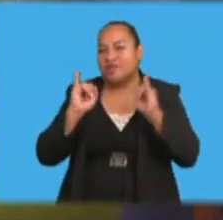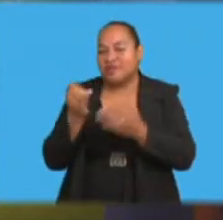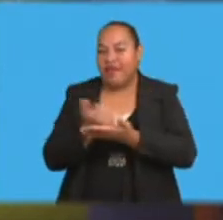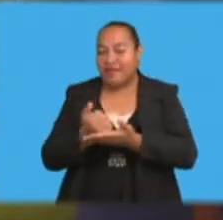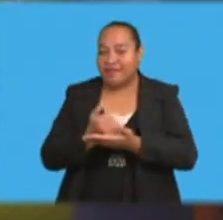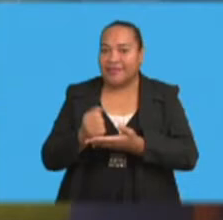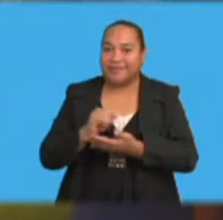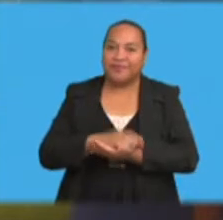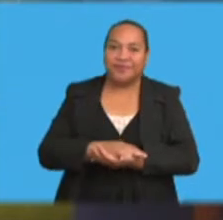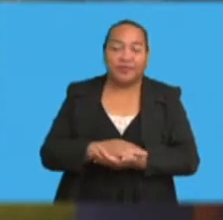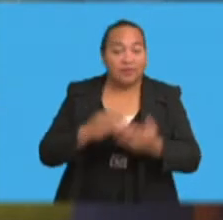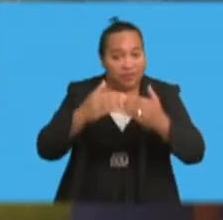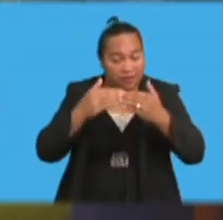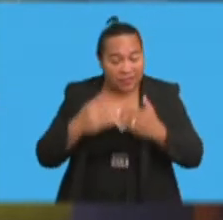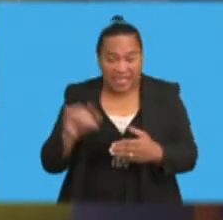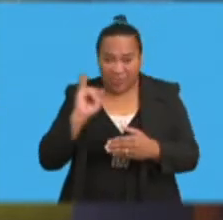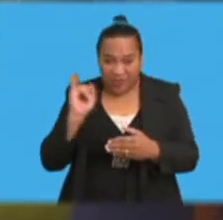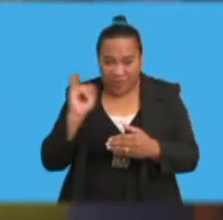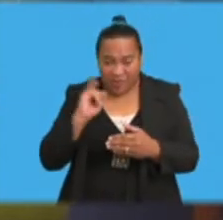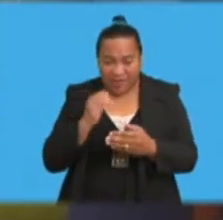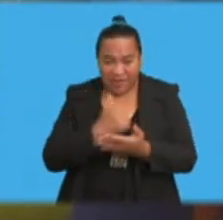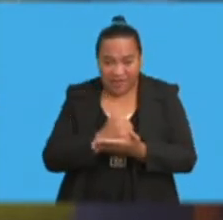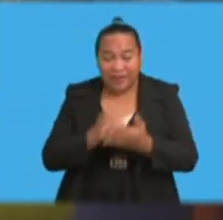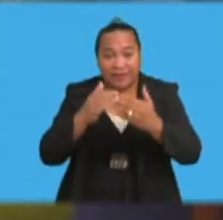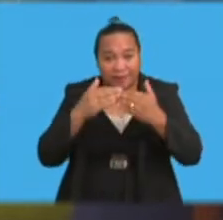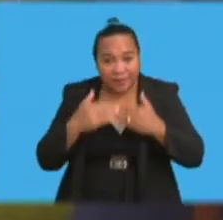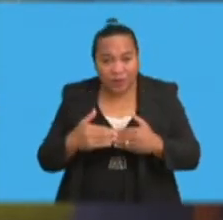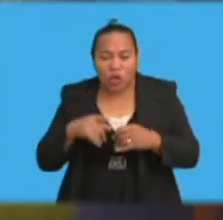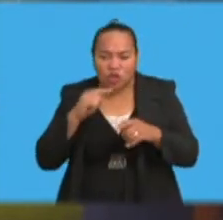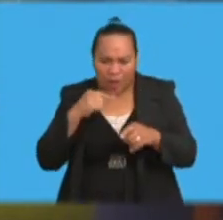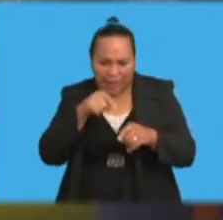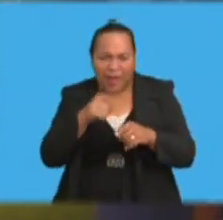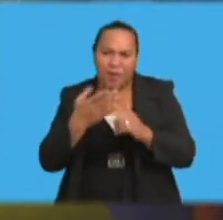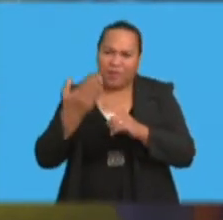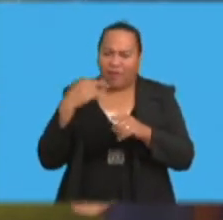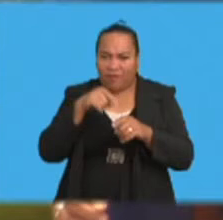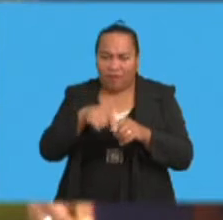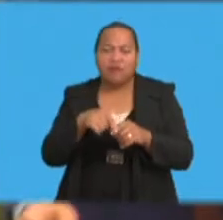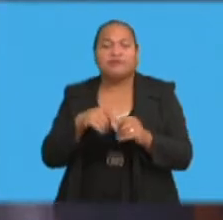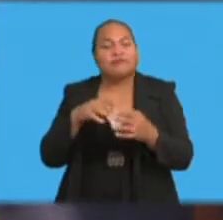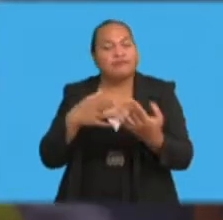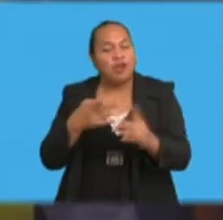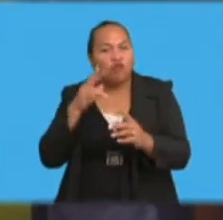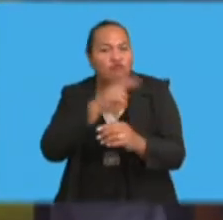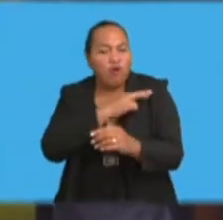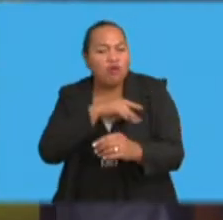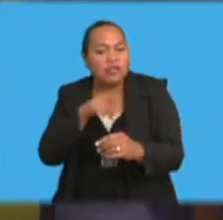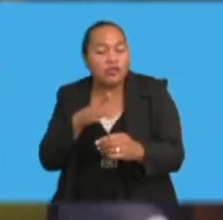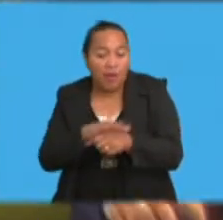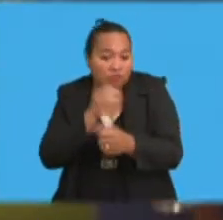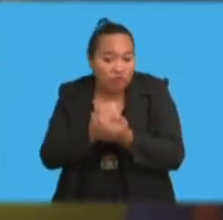Speaker, recent trends have observed the expansion of the traditional role of central banks of ensuring monetary and